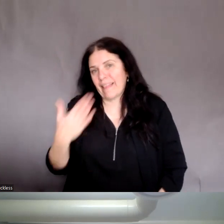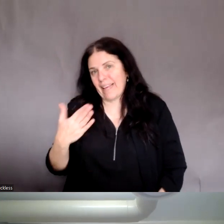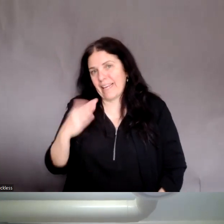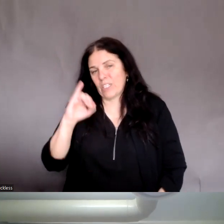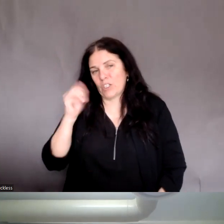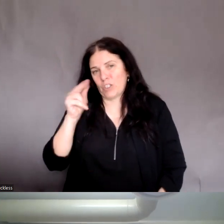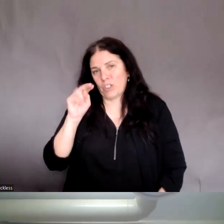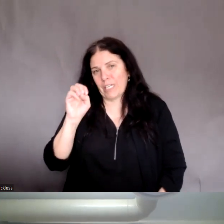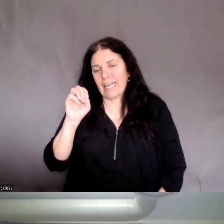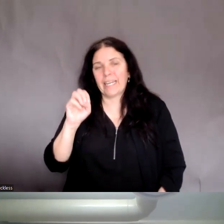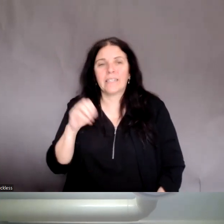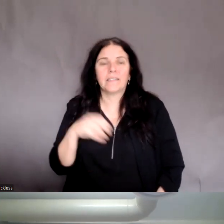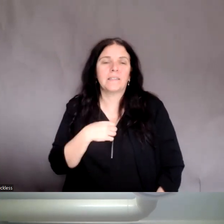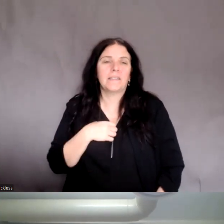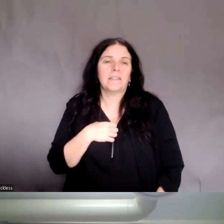the